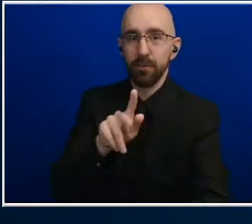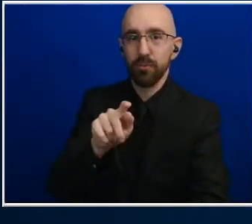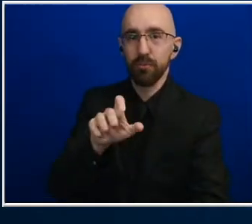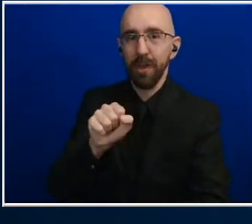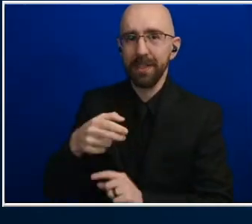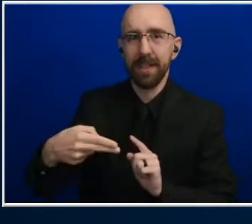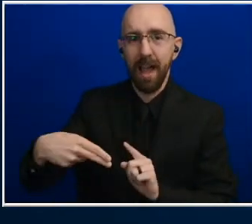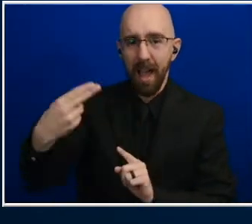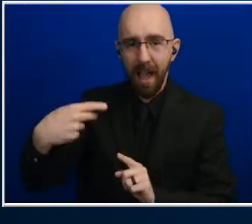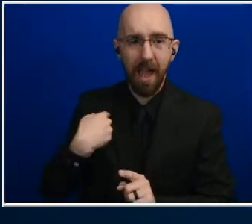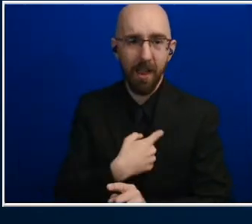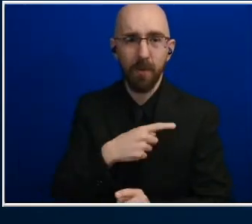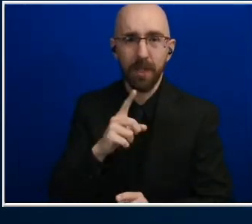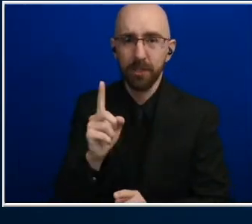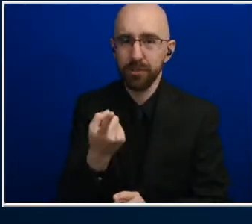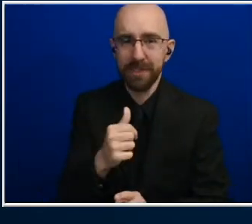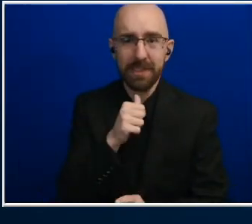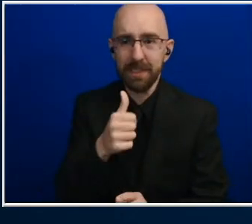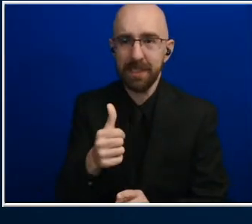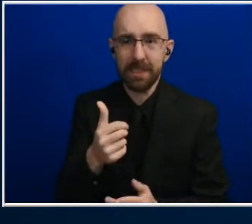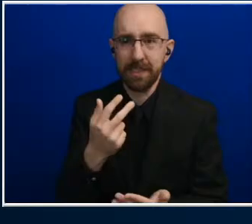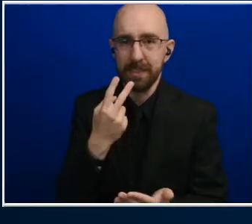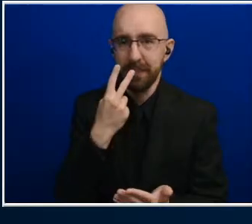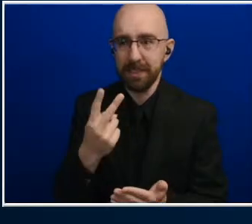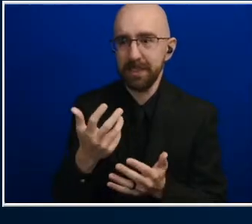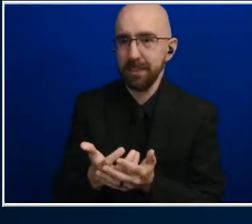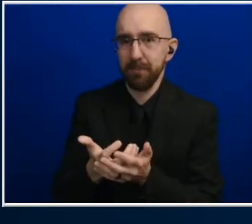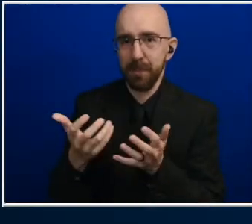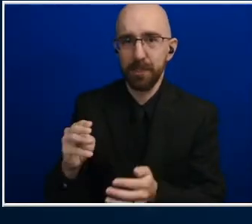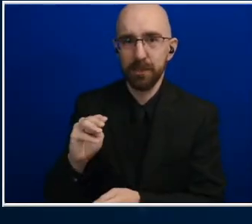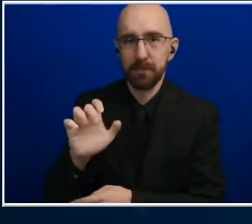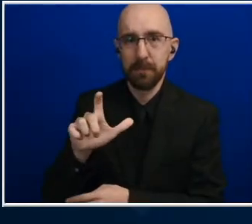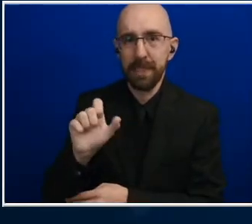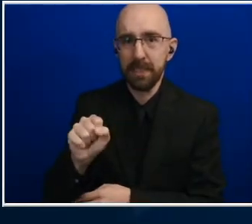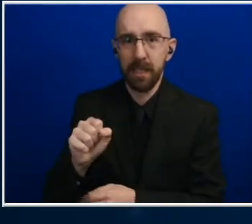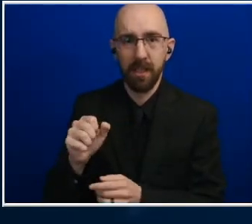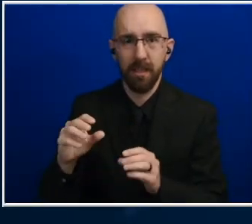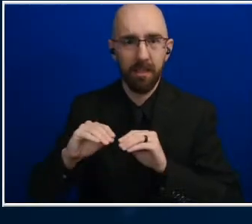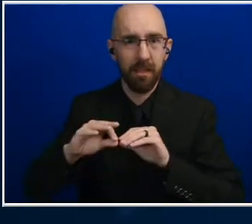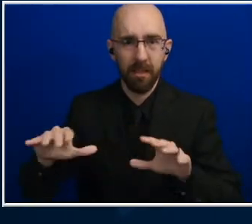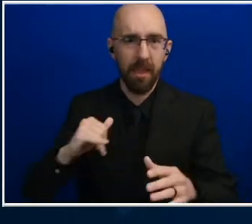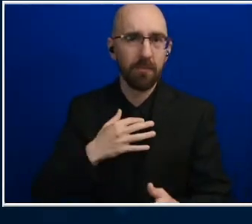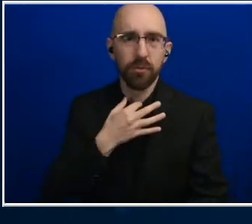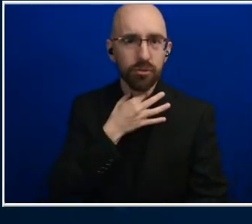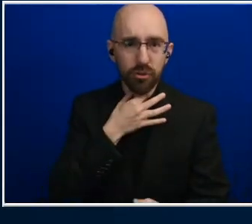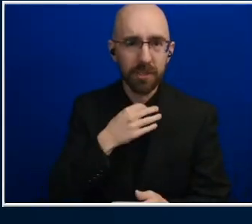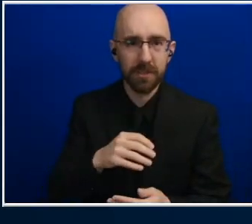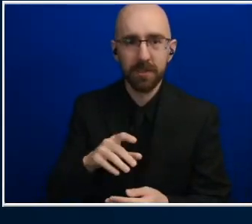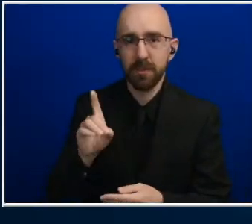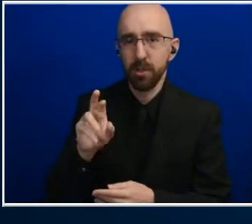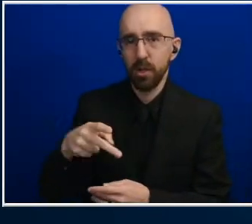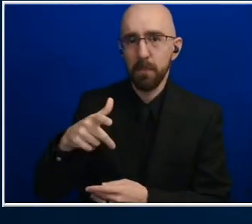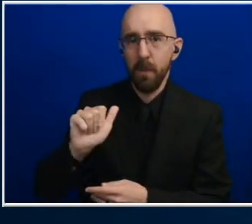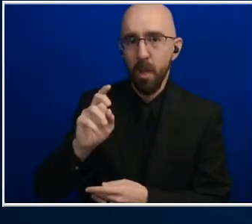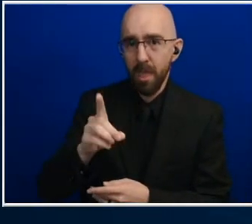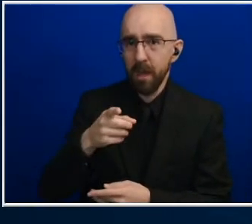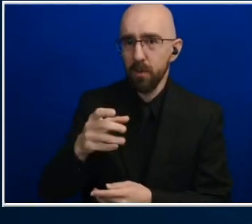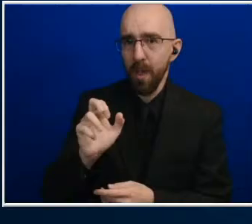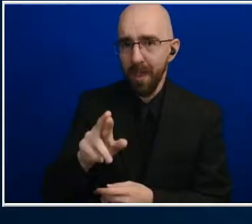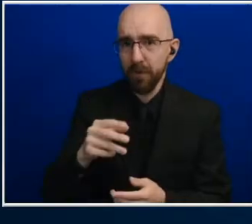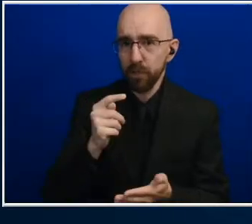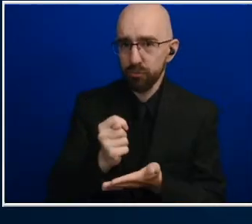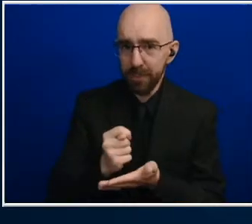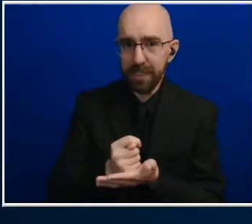just didn't see much measles. I'm just curious. Dr. Poland, have you ever treated or seen a case of